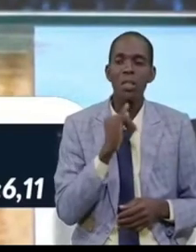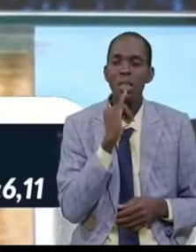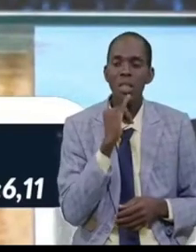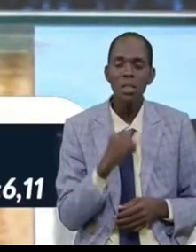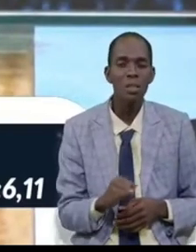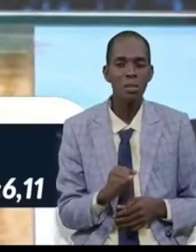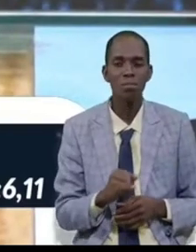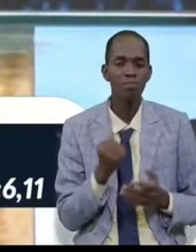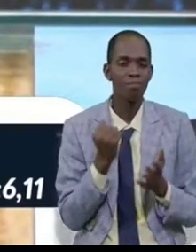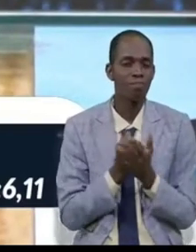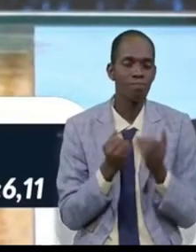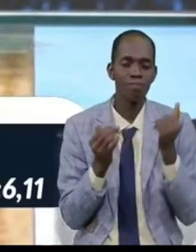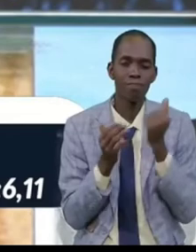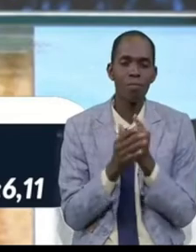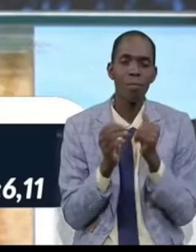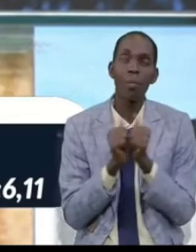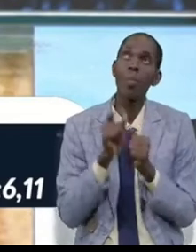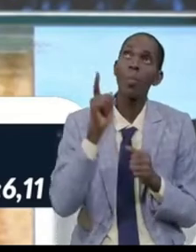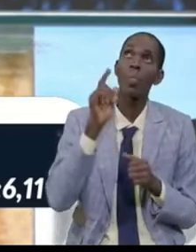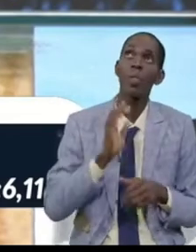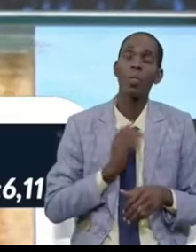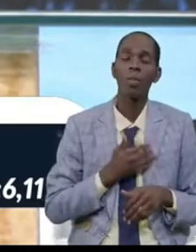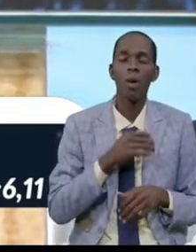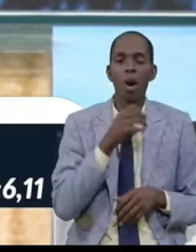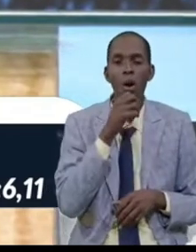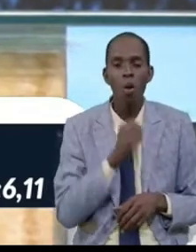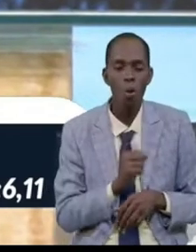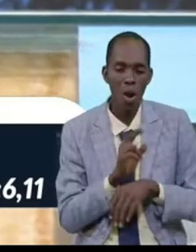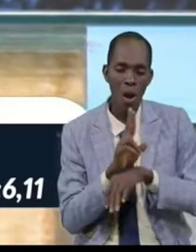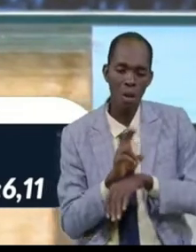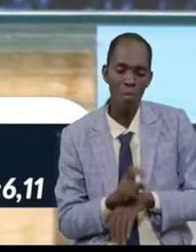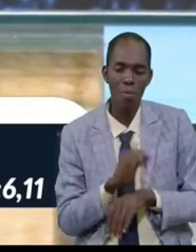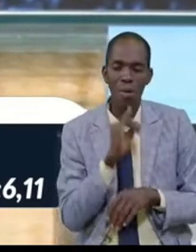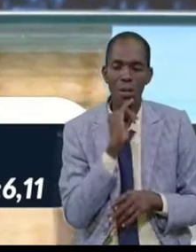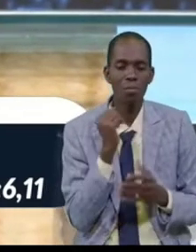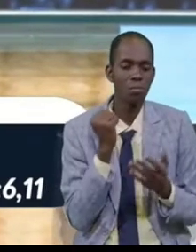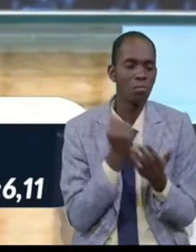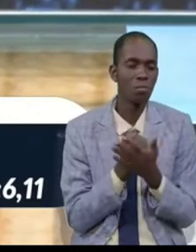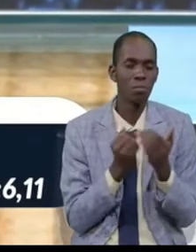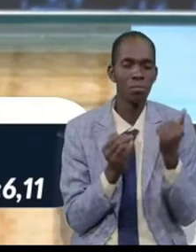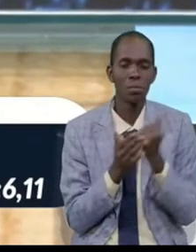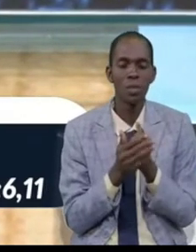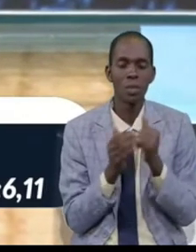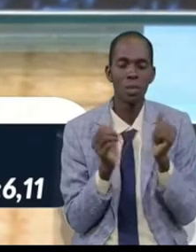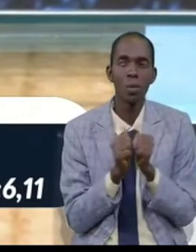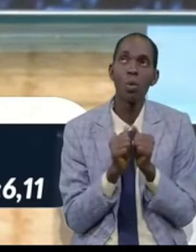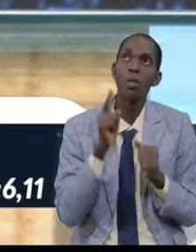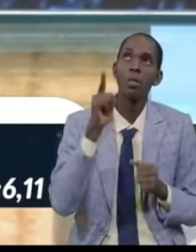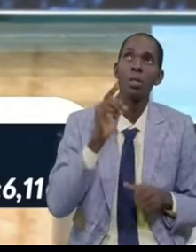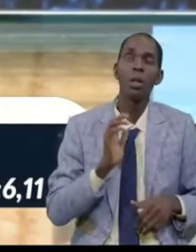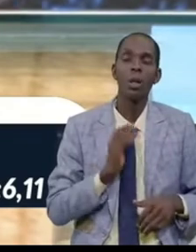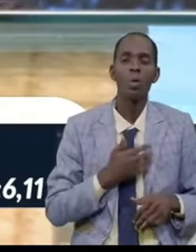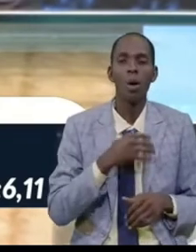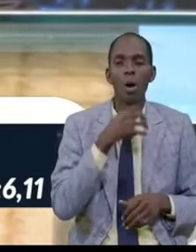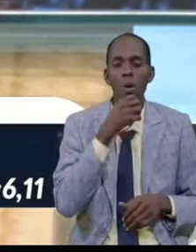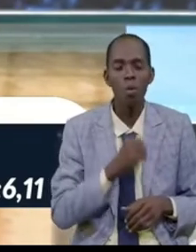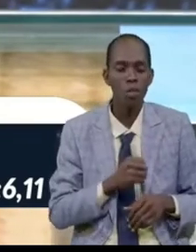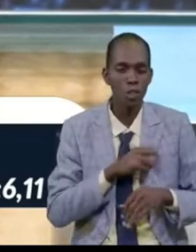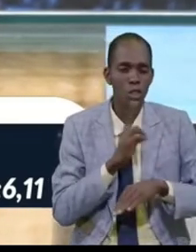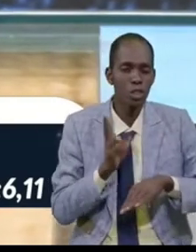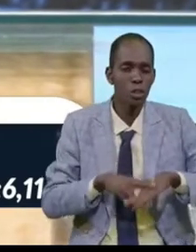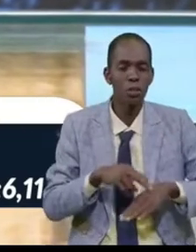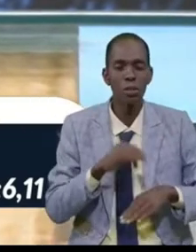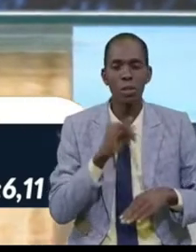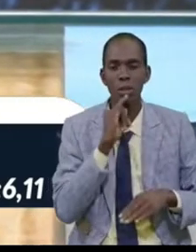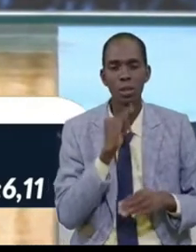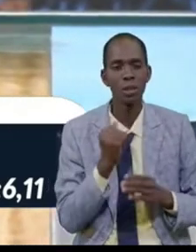old habit is crucified with him. Our old nature is crucified with him.